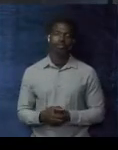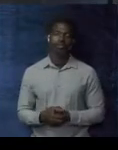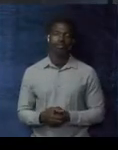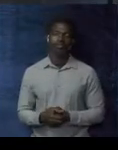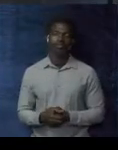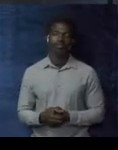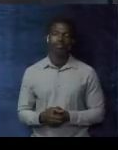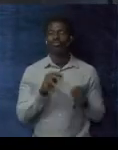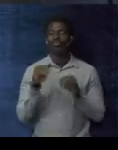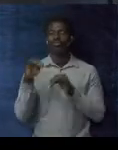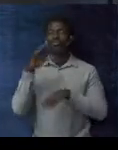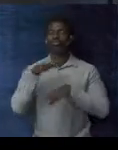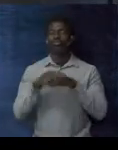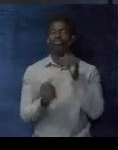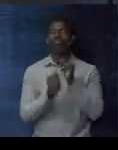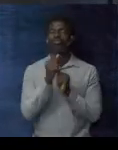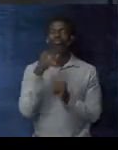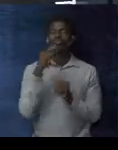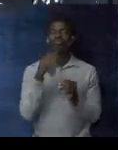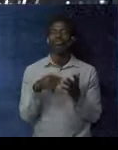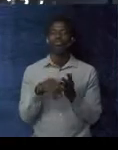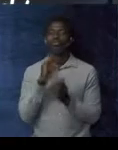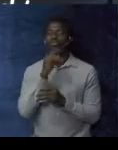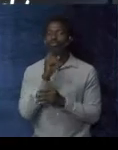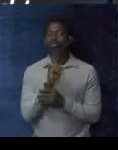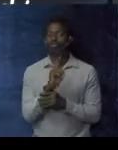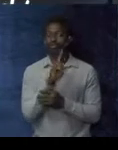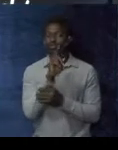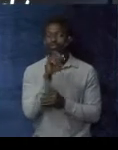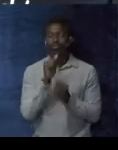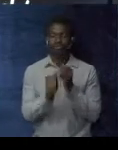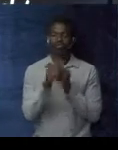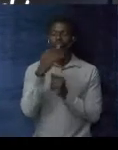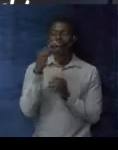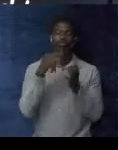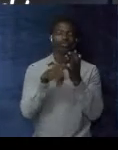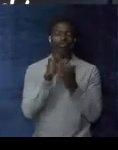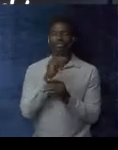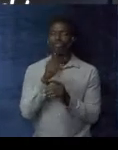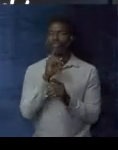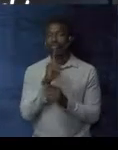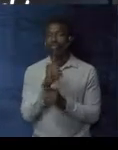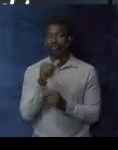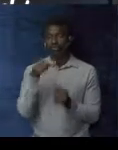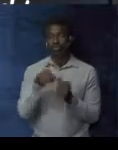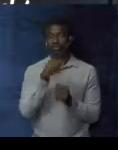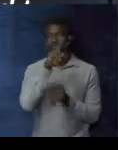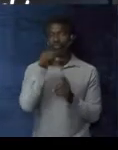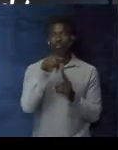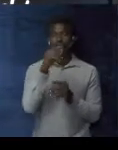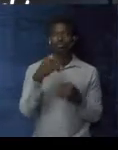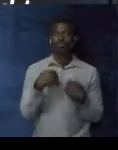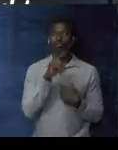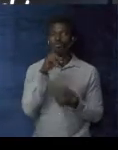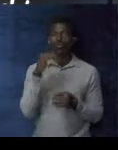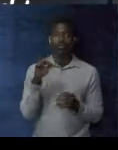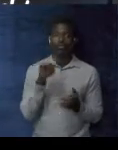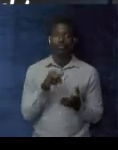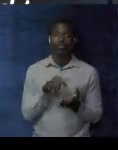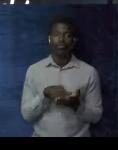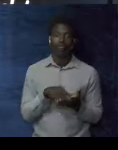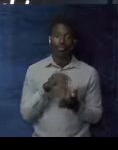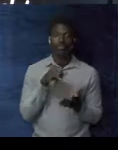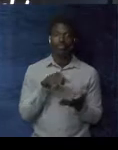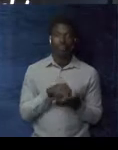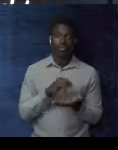okay. Now moving on. Which of these is true? Which of these is true? And remember that when you have a question of